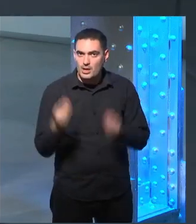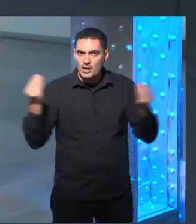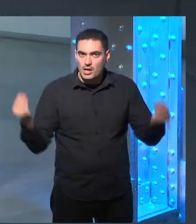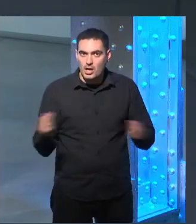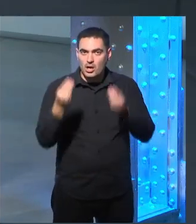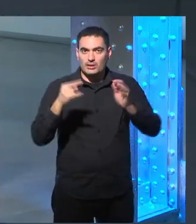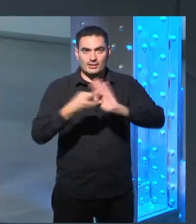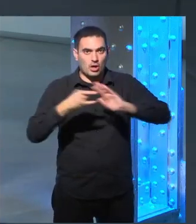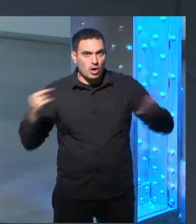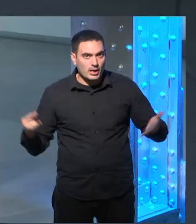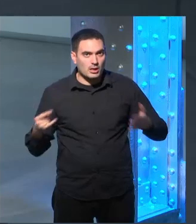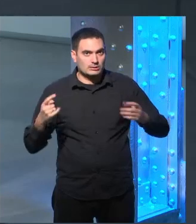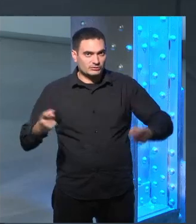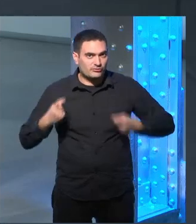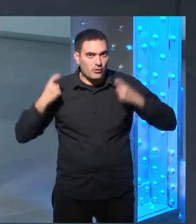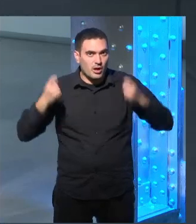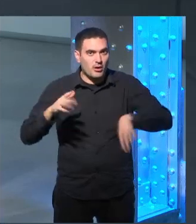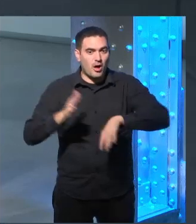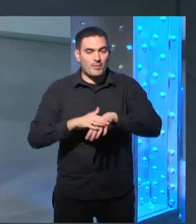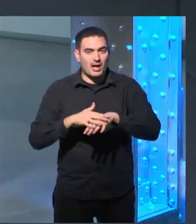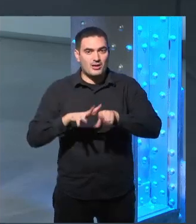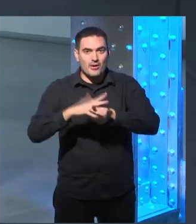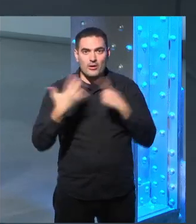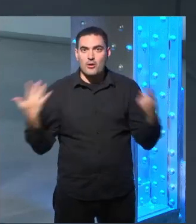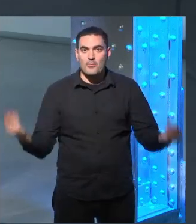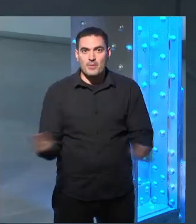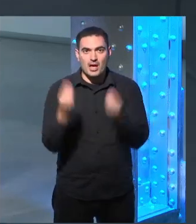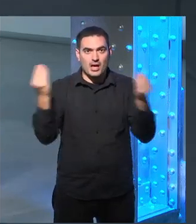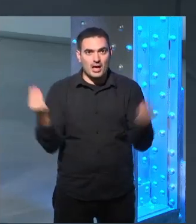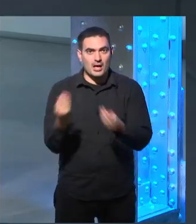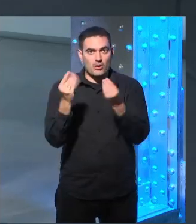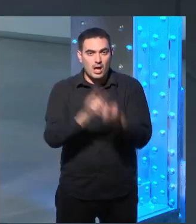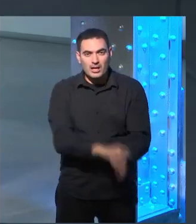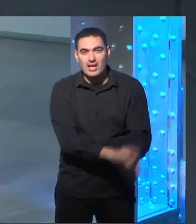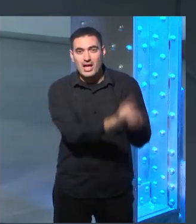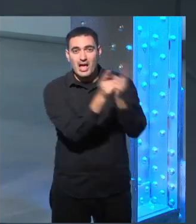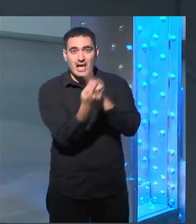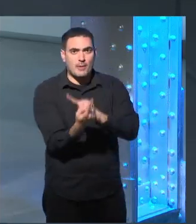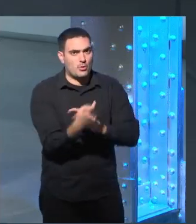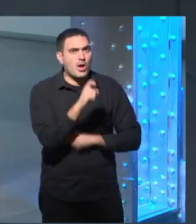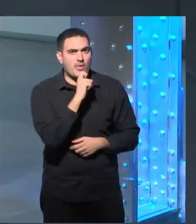to improve it, to incorporate technology in the best possible way. It is a huge